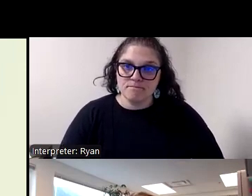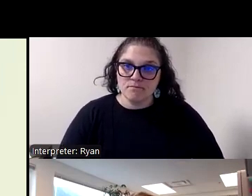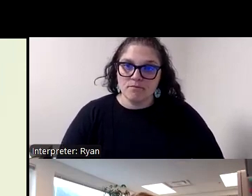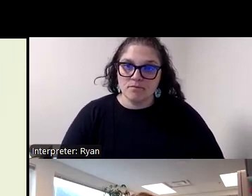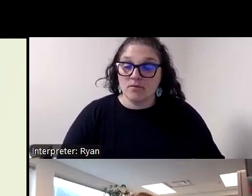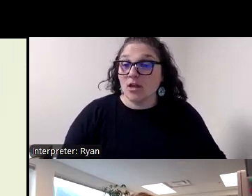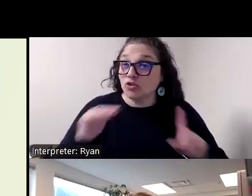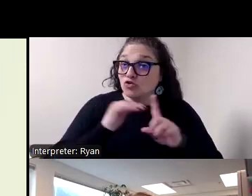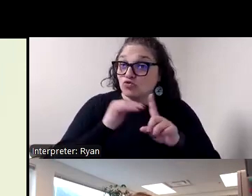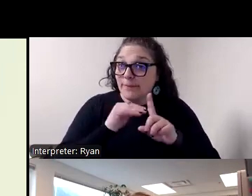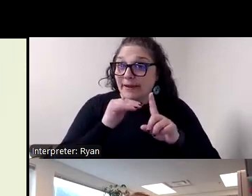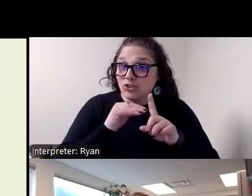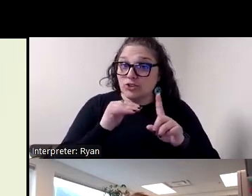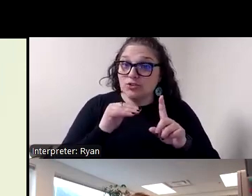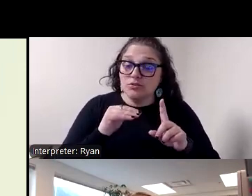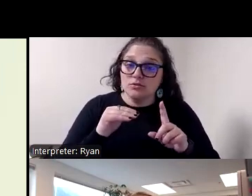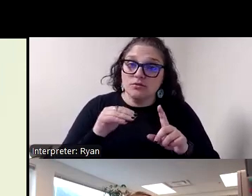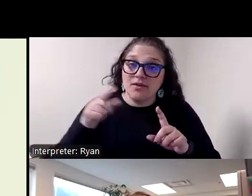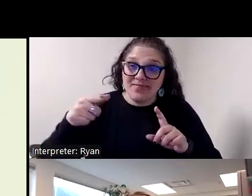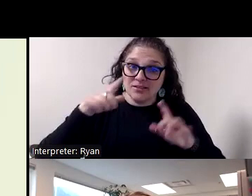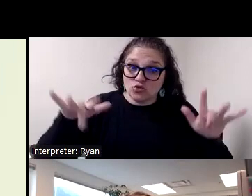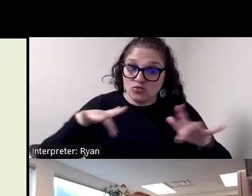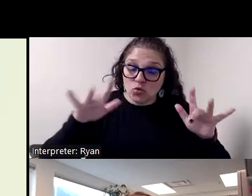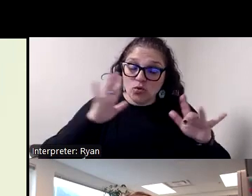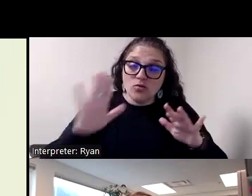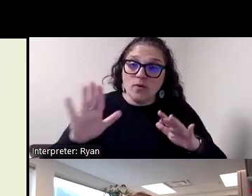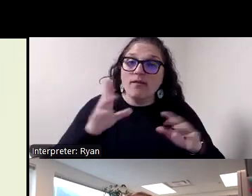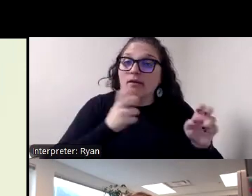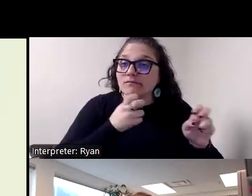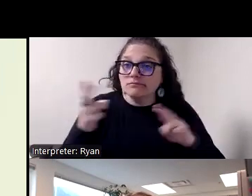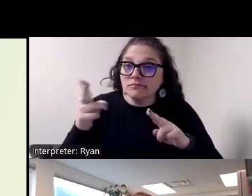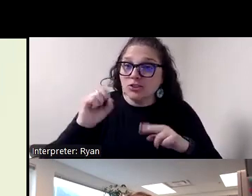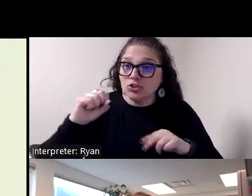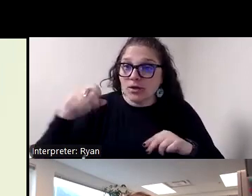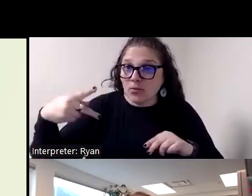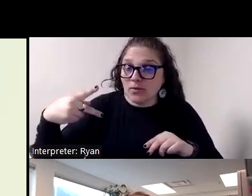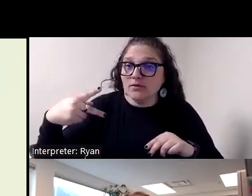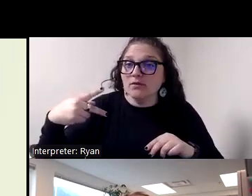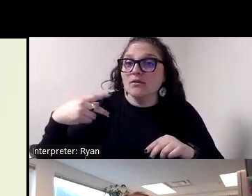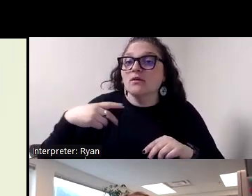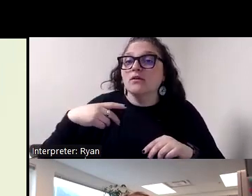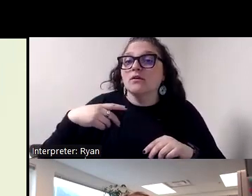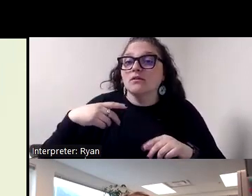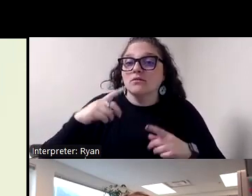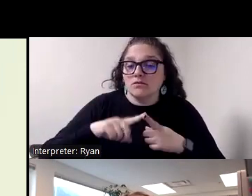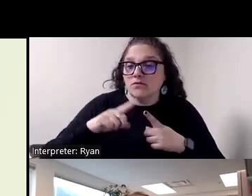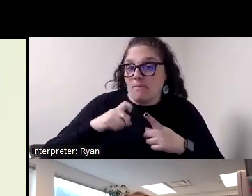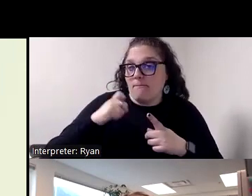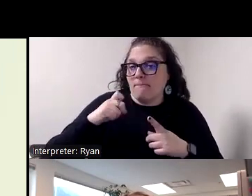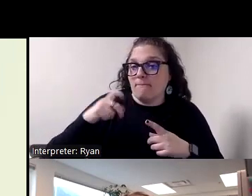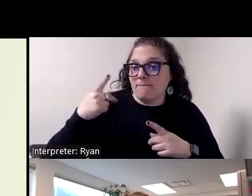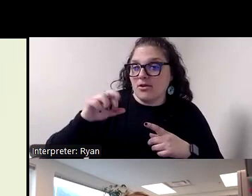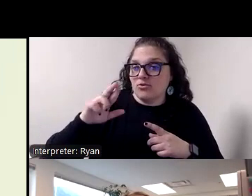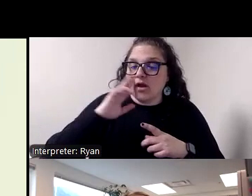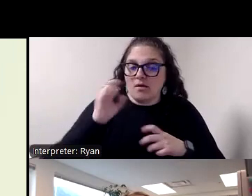Just a reminder, folks, this is being recorded, and once I get the recording from Peter, I'll